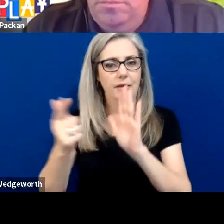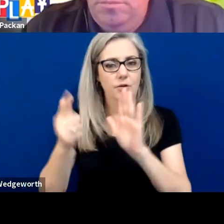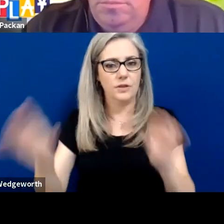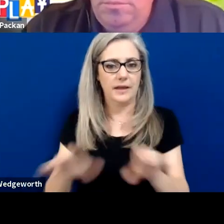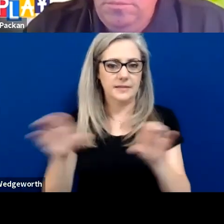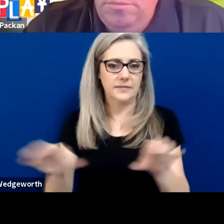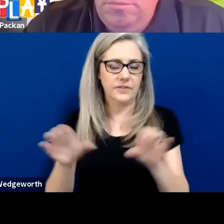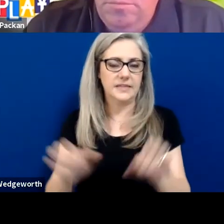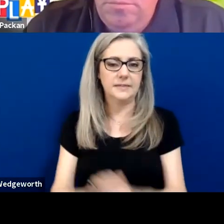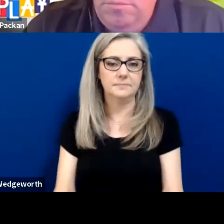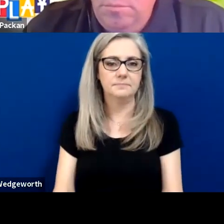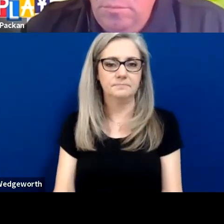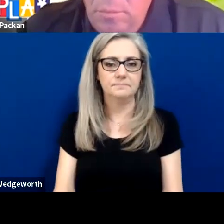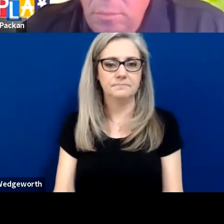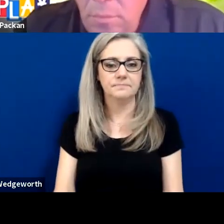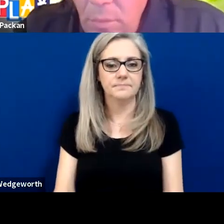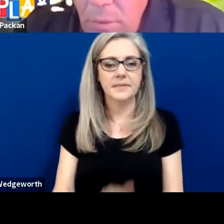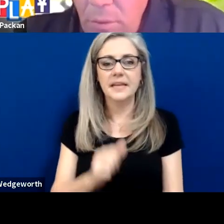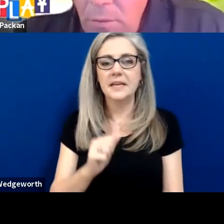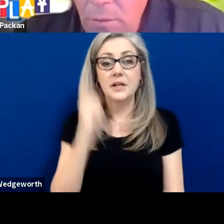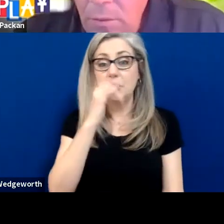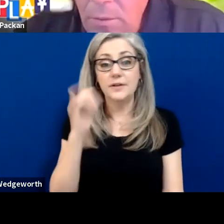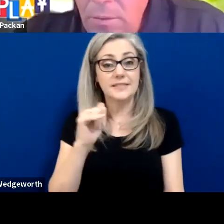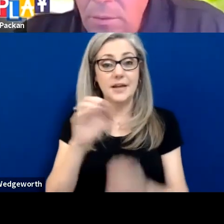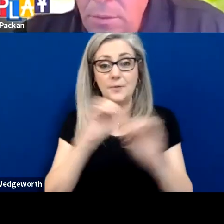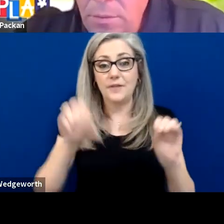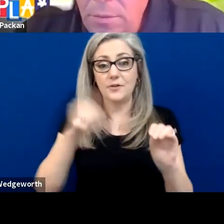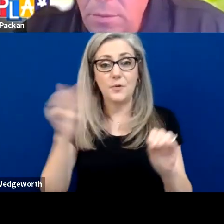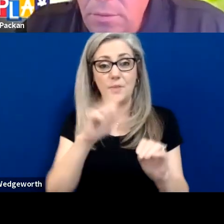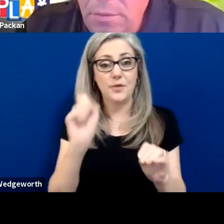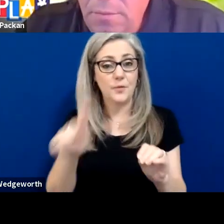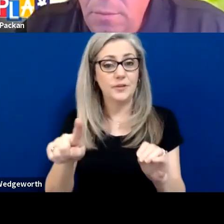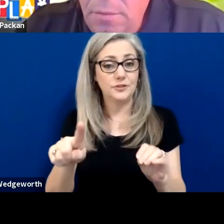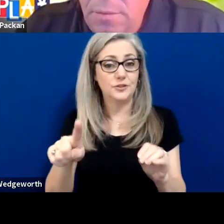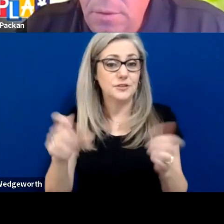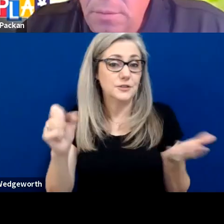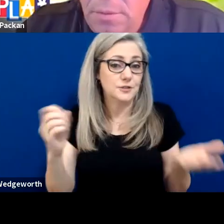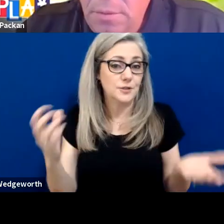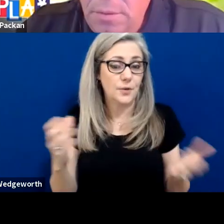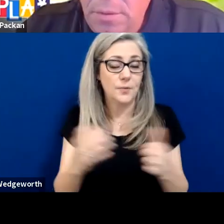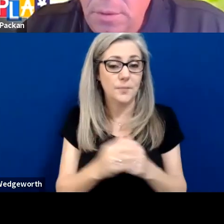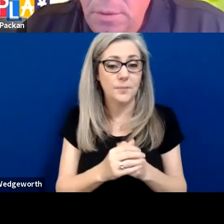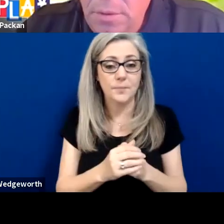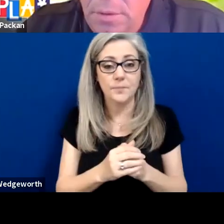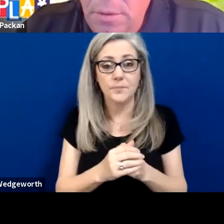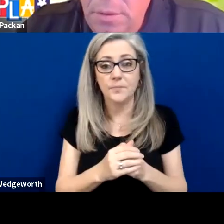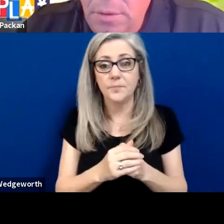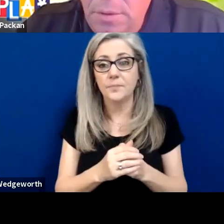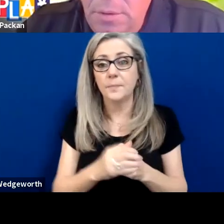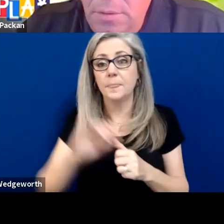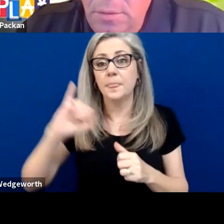great. It does not look like we have any other questions, guys. So actually there is Joseph and Susanna.